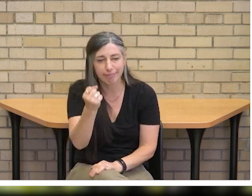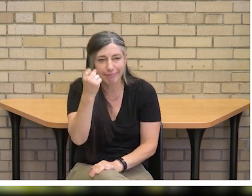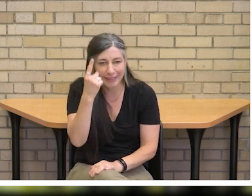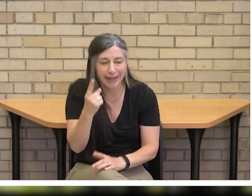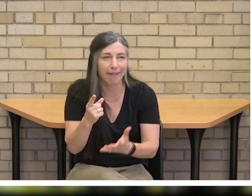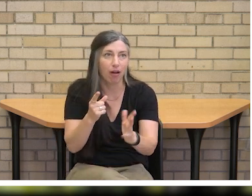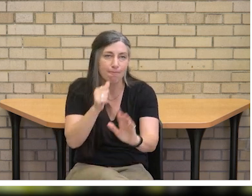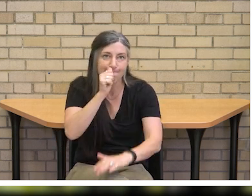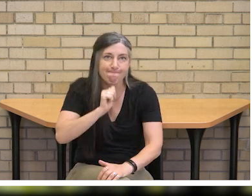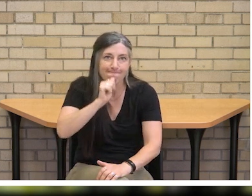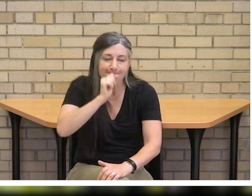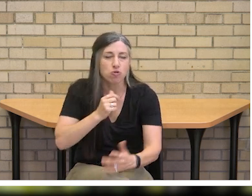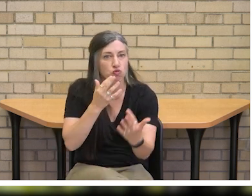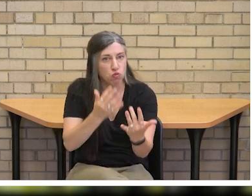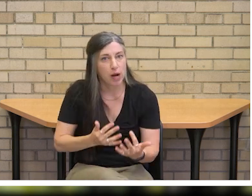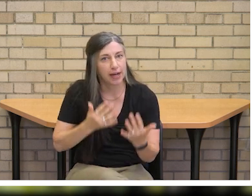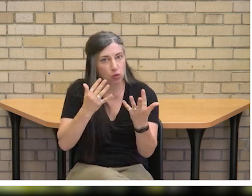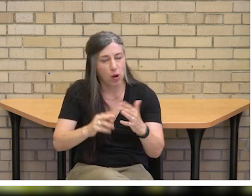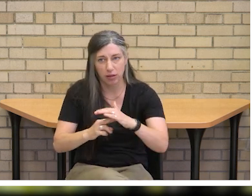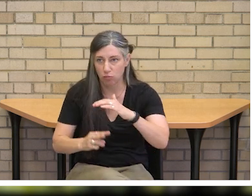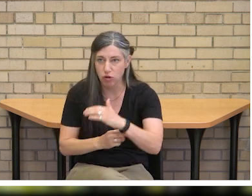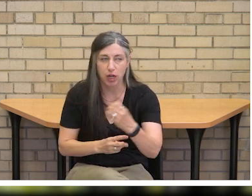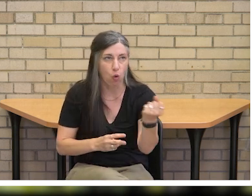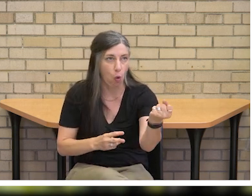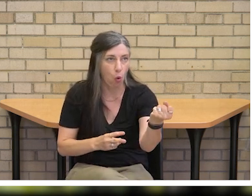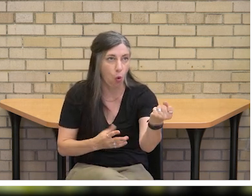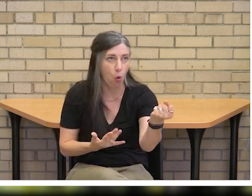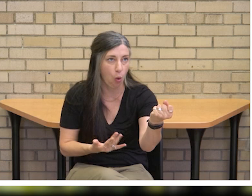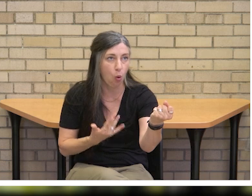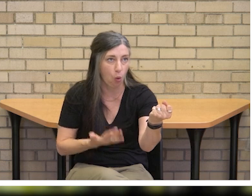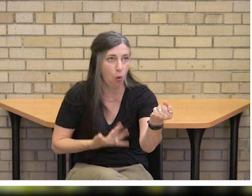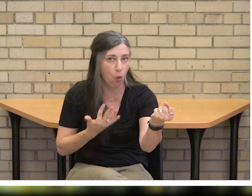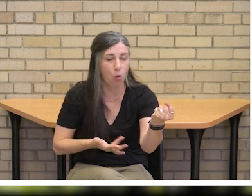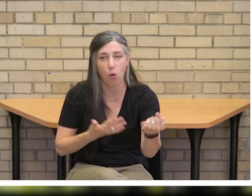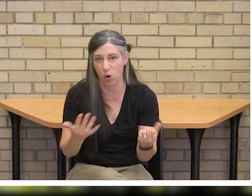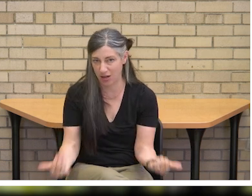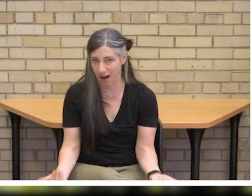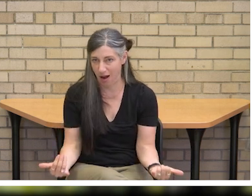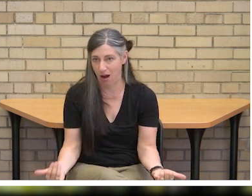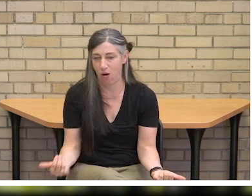into construction, we're getting a full, comprehensive,